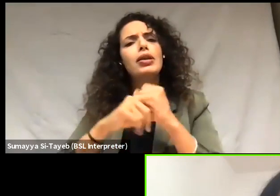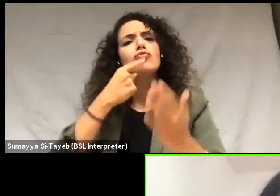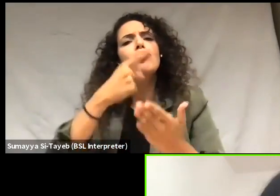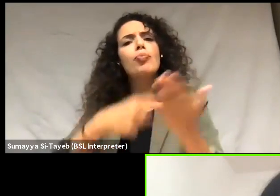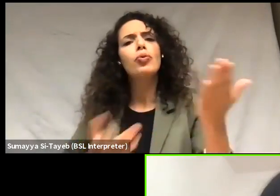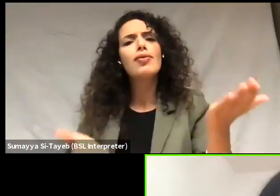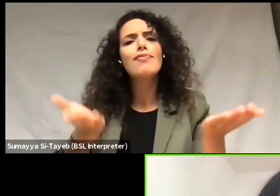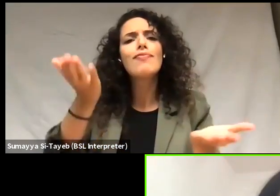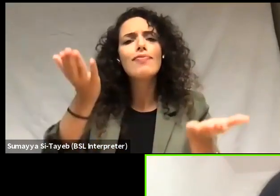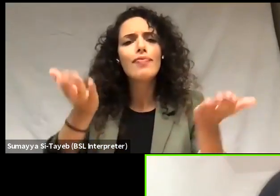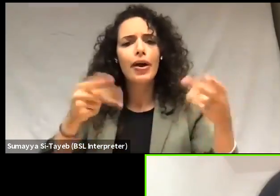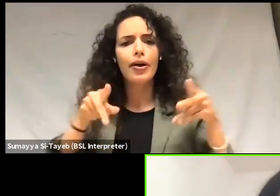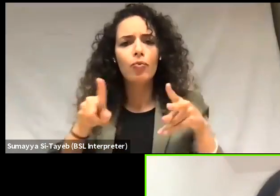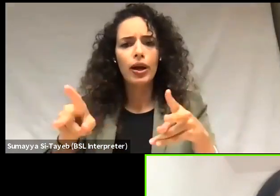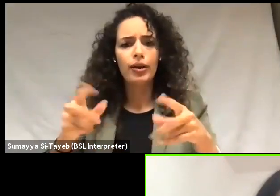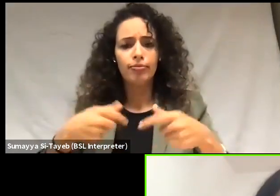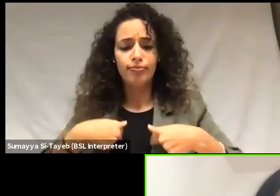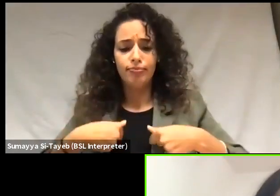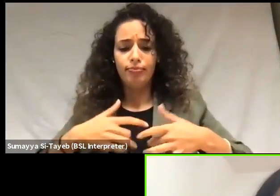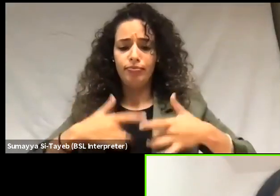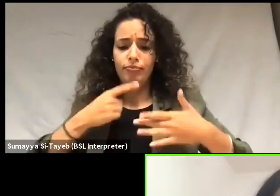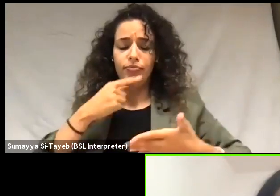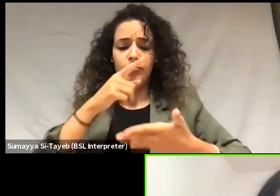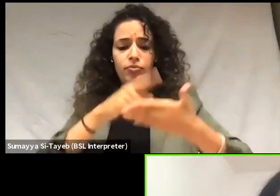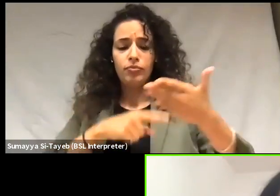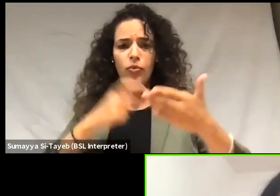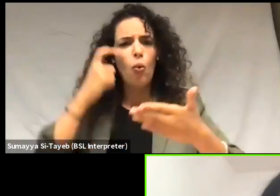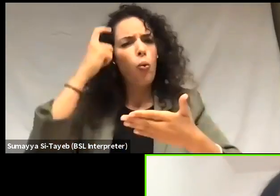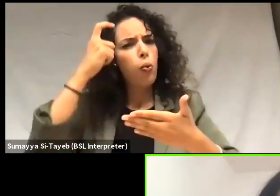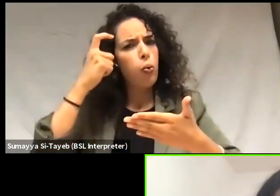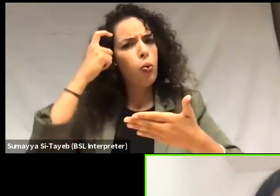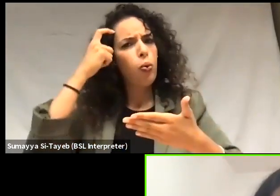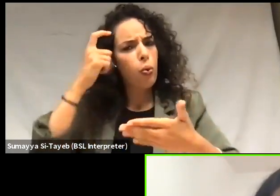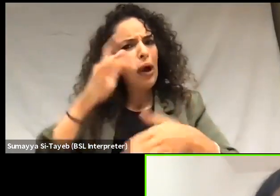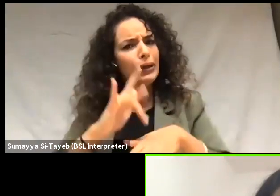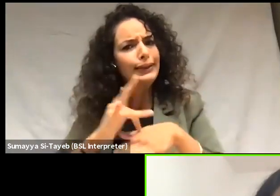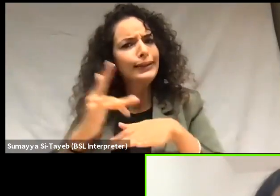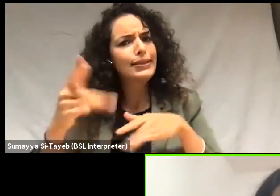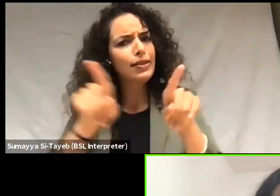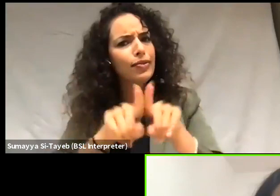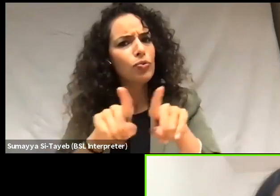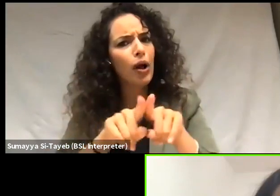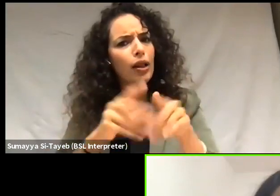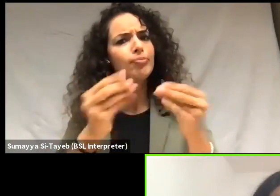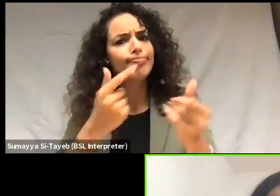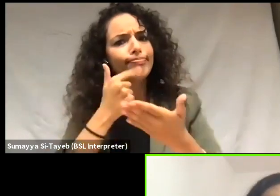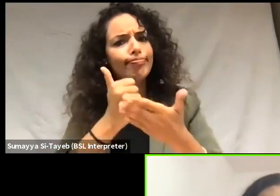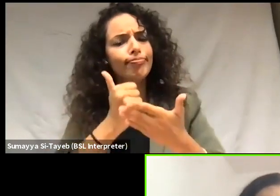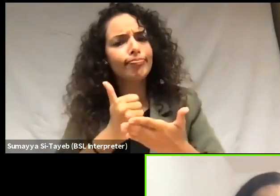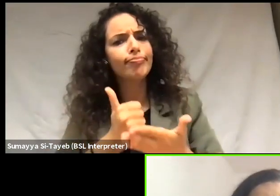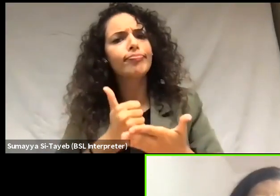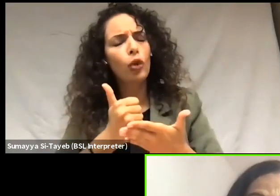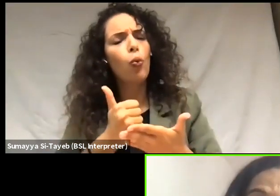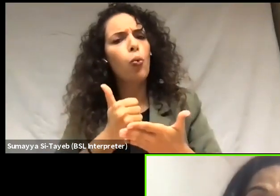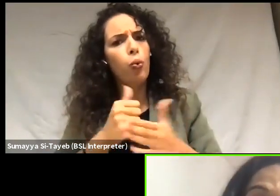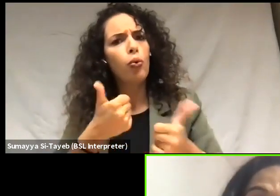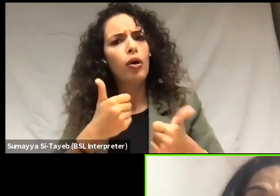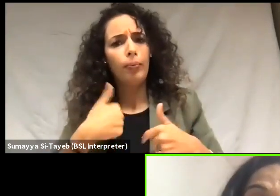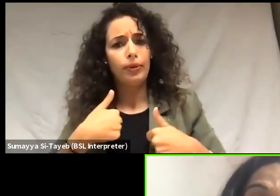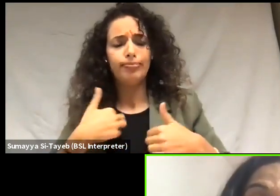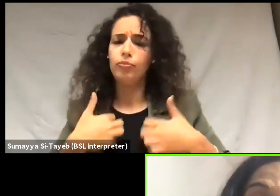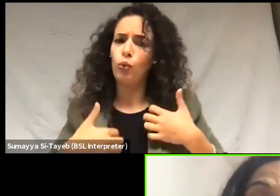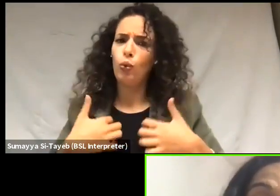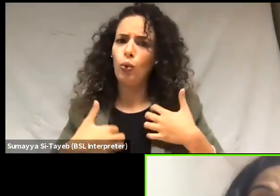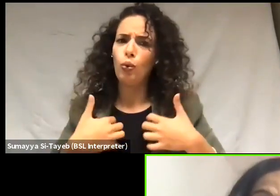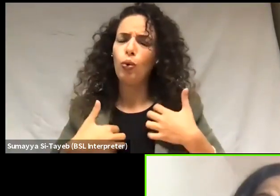was also very thoughtful, sensible, and sensitive, especially some of the suggestions, and I'm really looking forward to